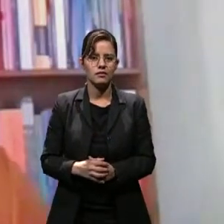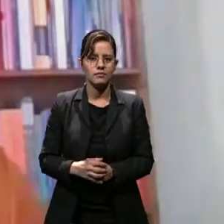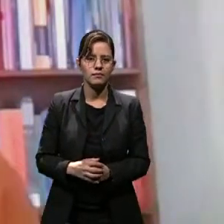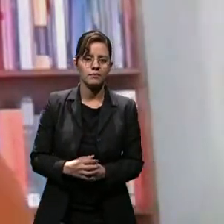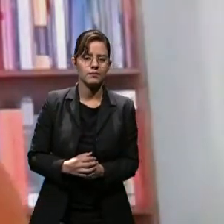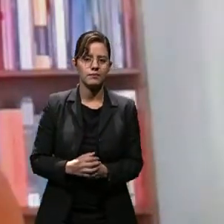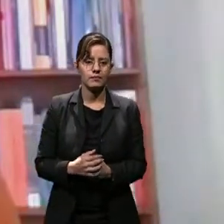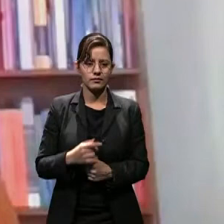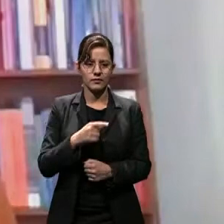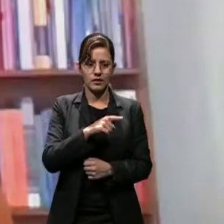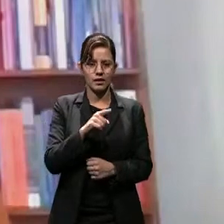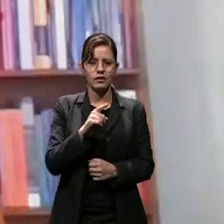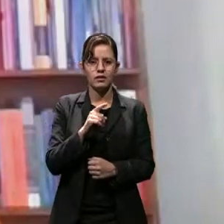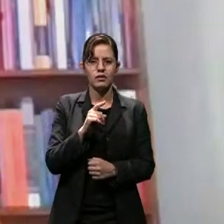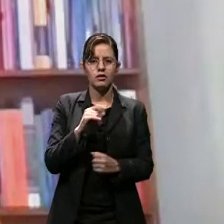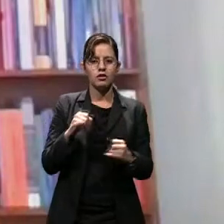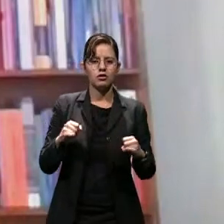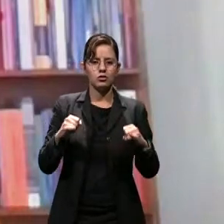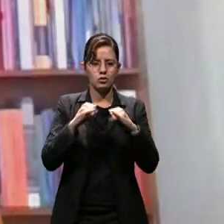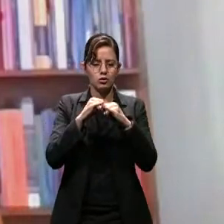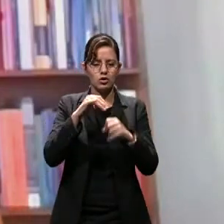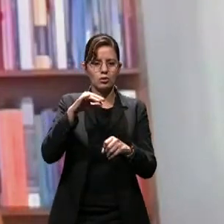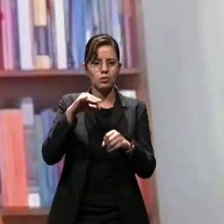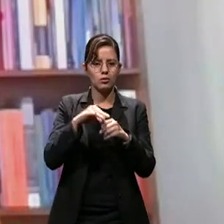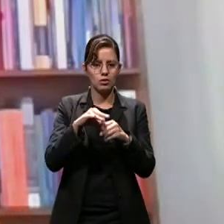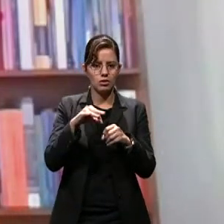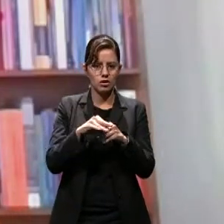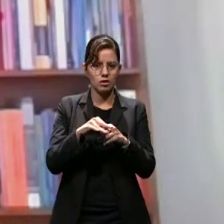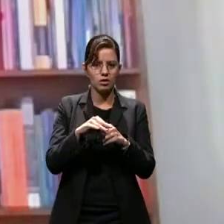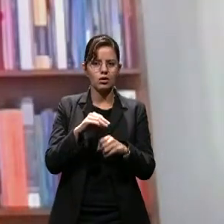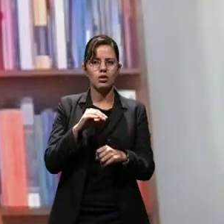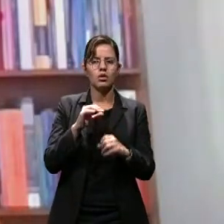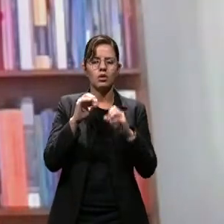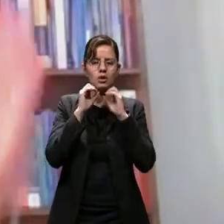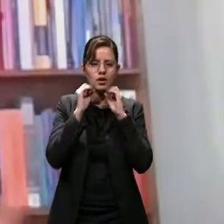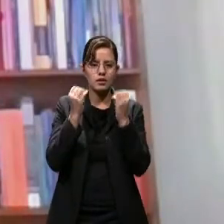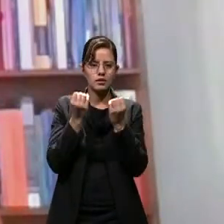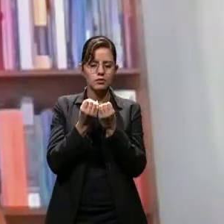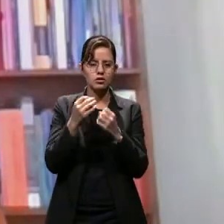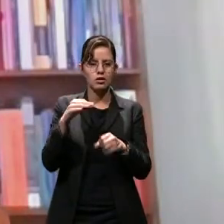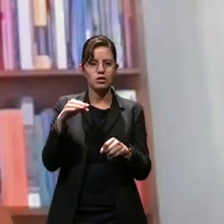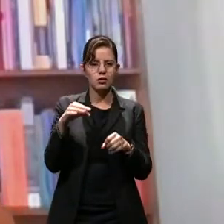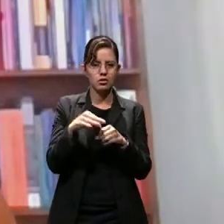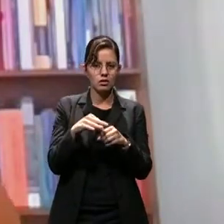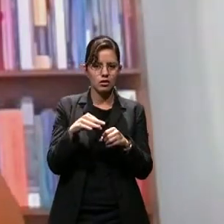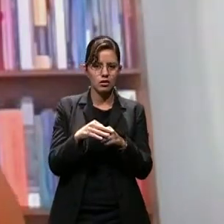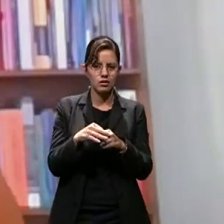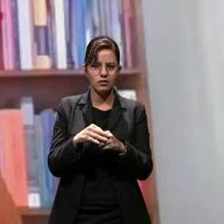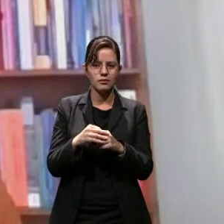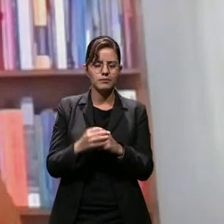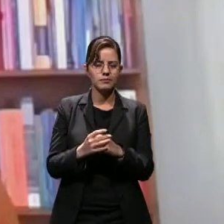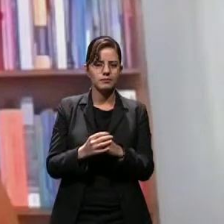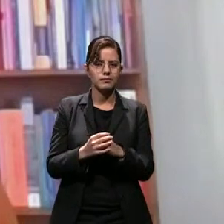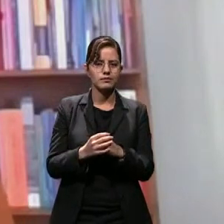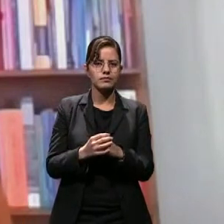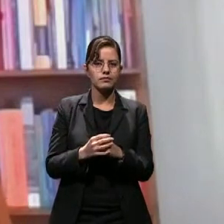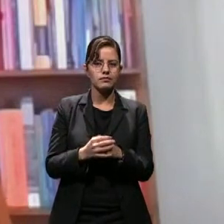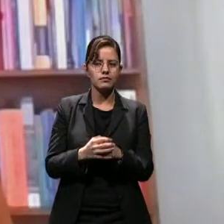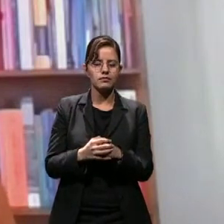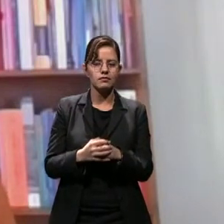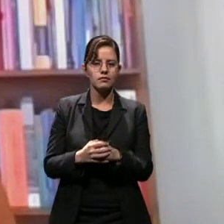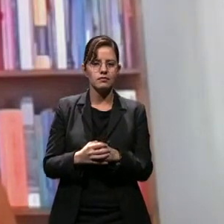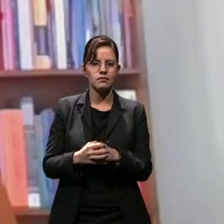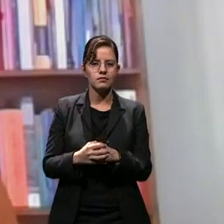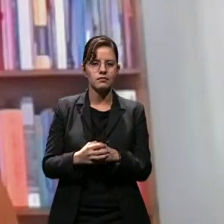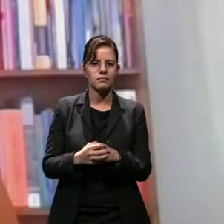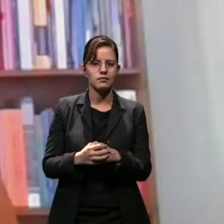role of political organizations or electoral bodies, but also as a